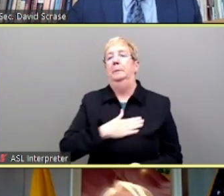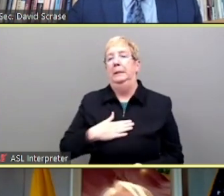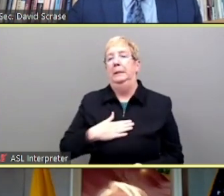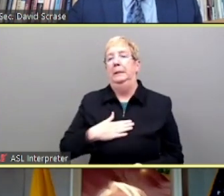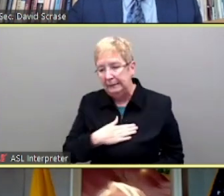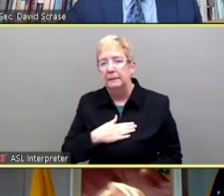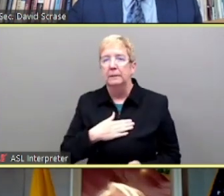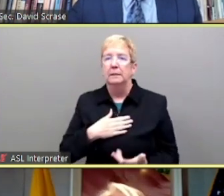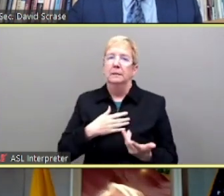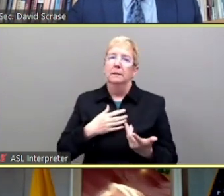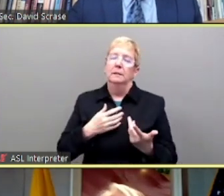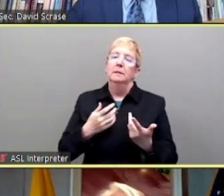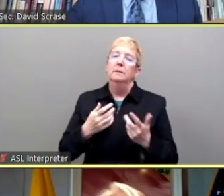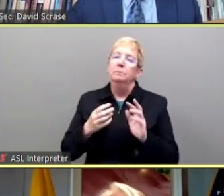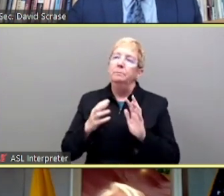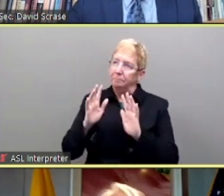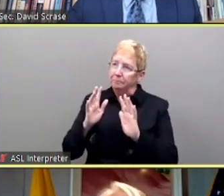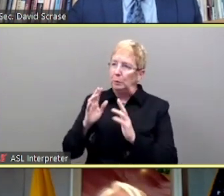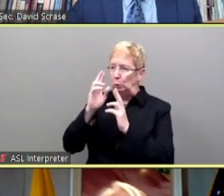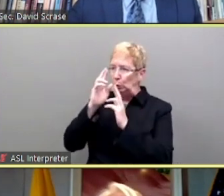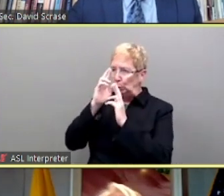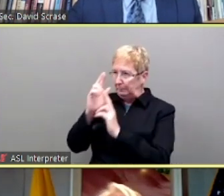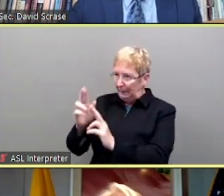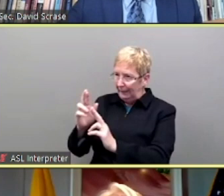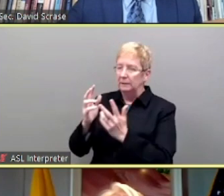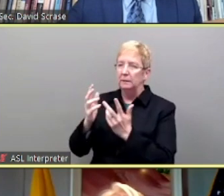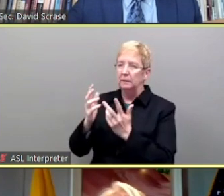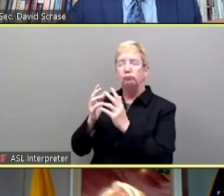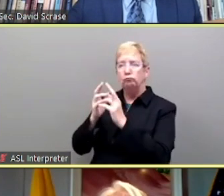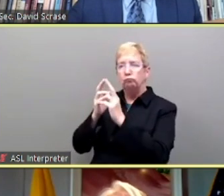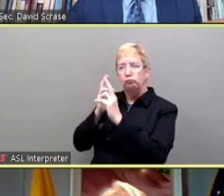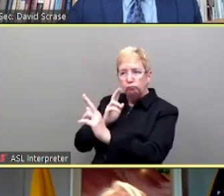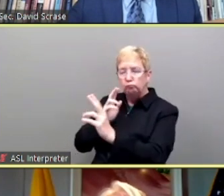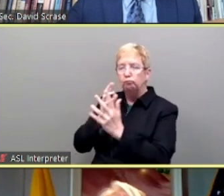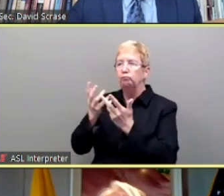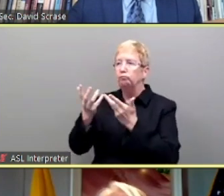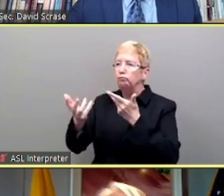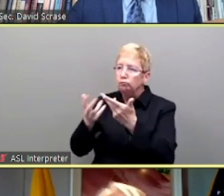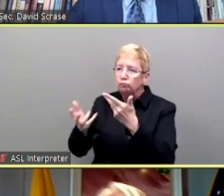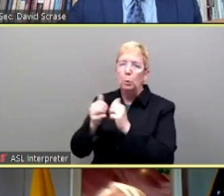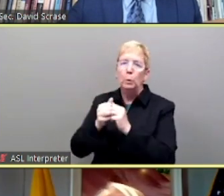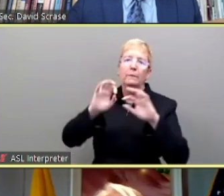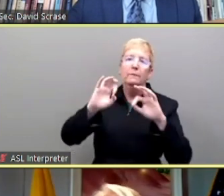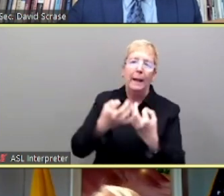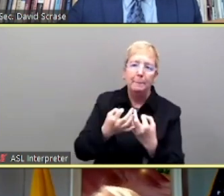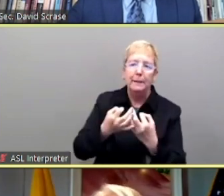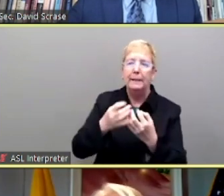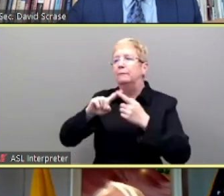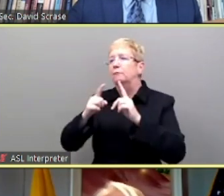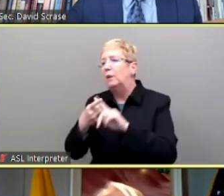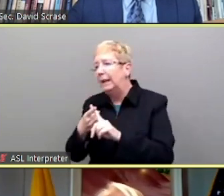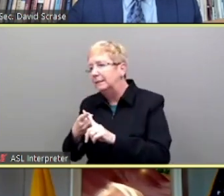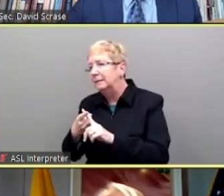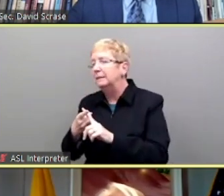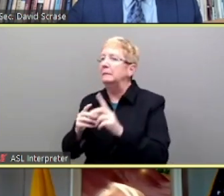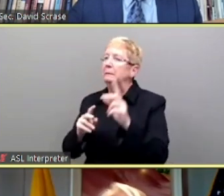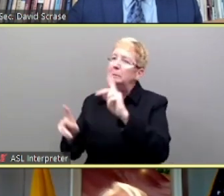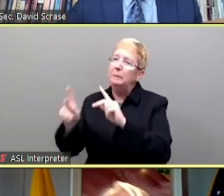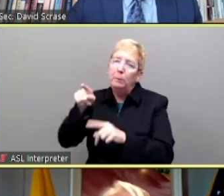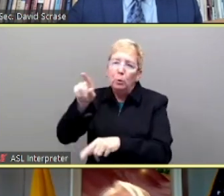respectfully communicate with your families and your friends and your coworkers. Educate